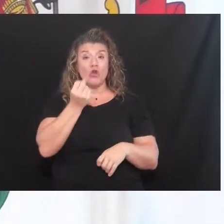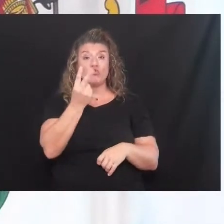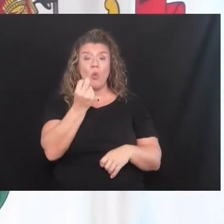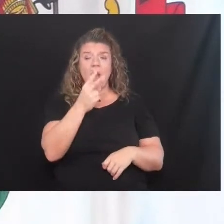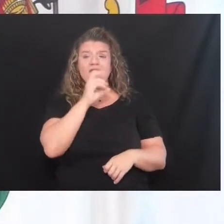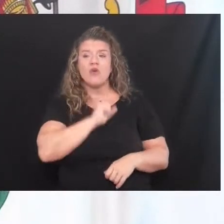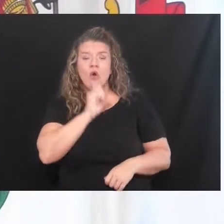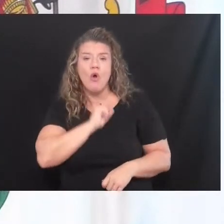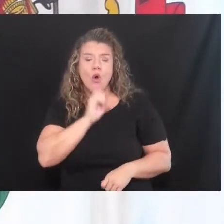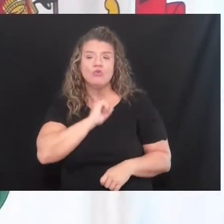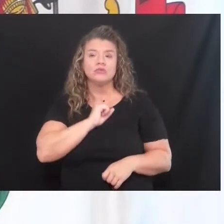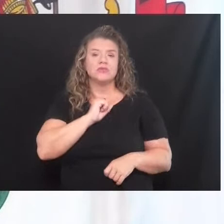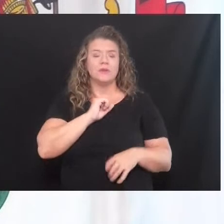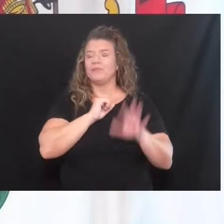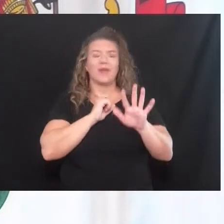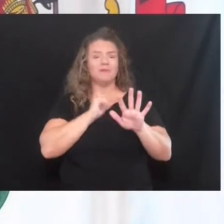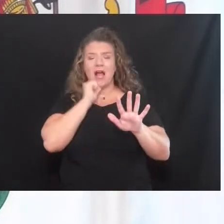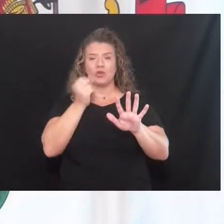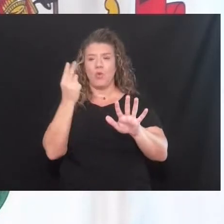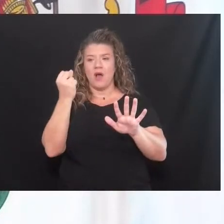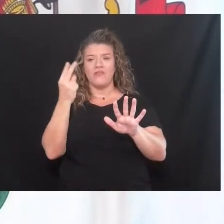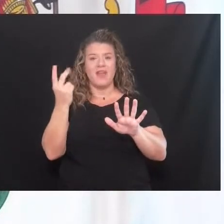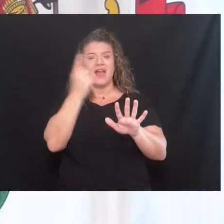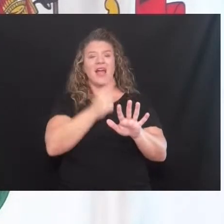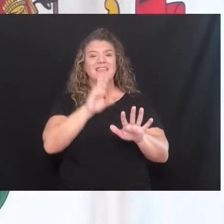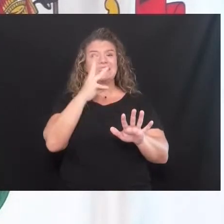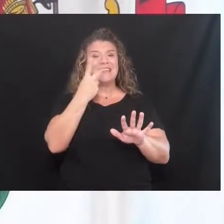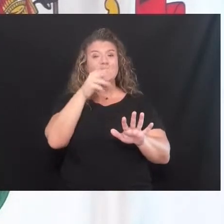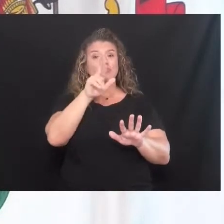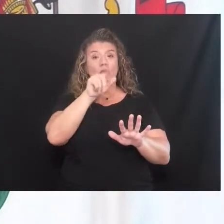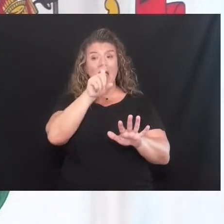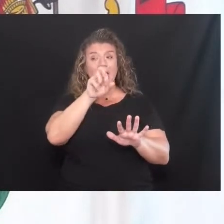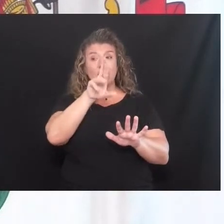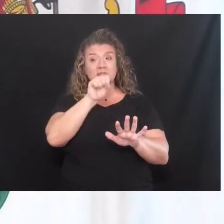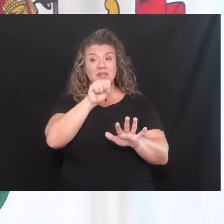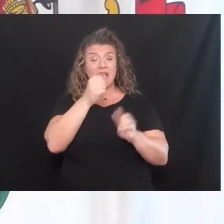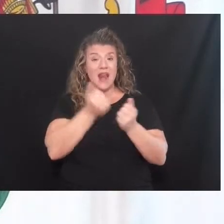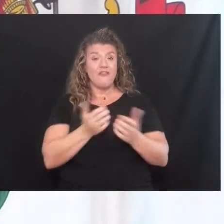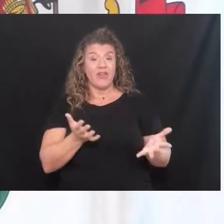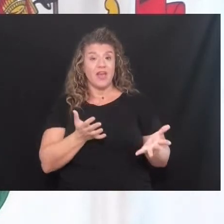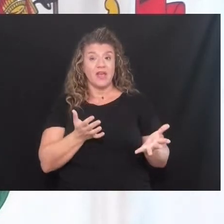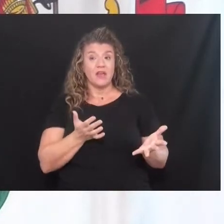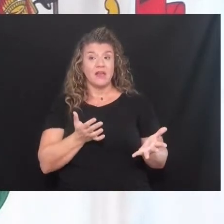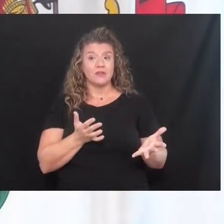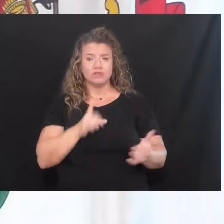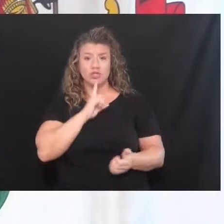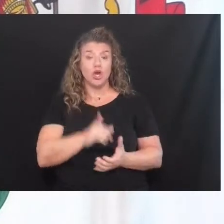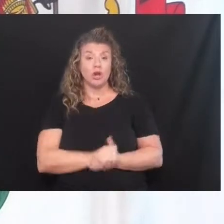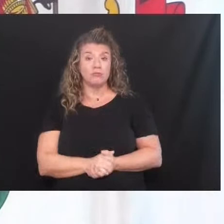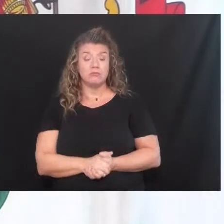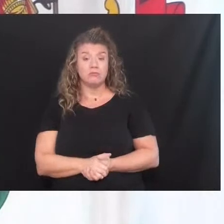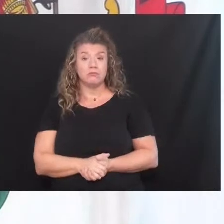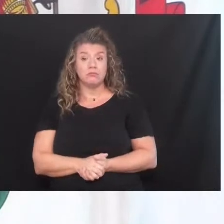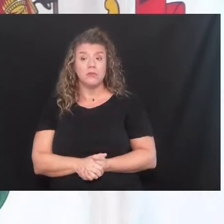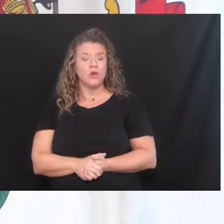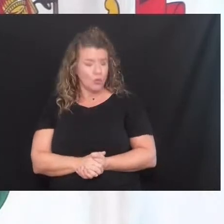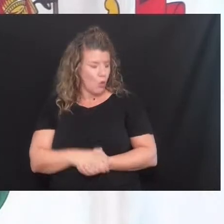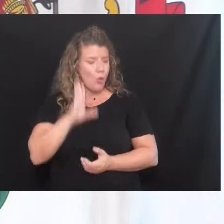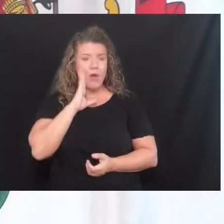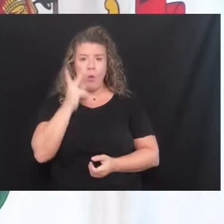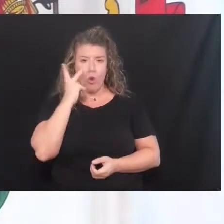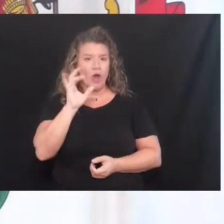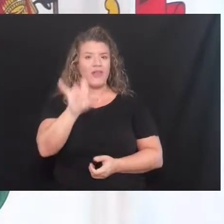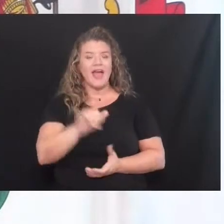or not 12-year-olds, but doing our 6th graders and everything, sure, Kenny, we're going to look at